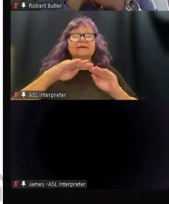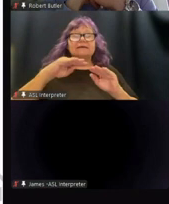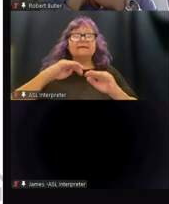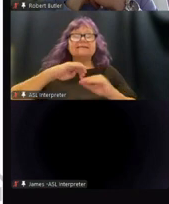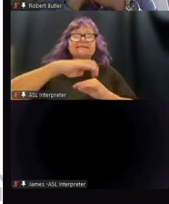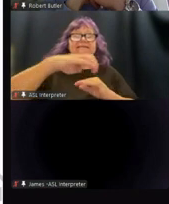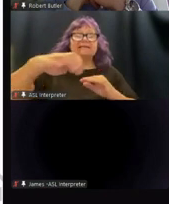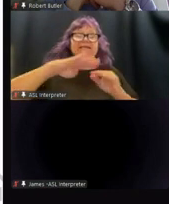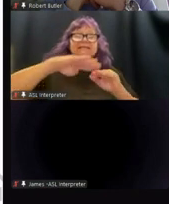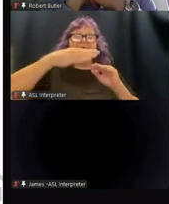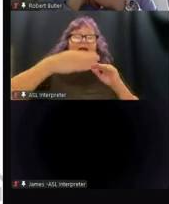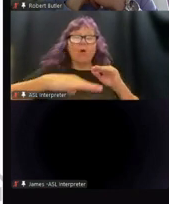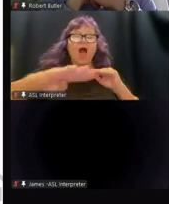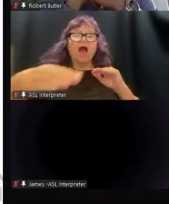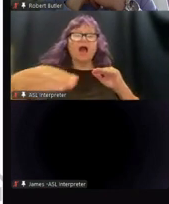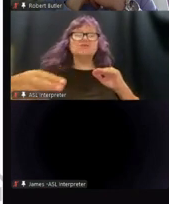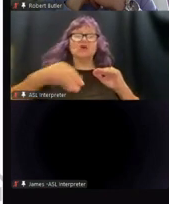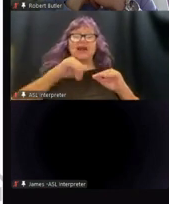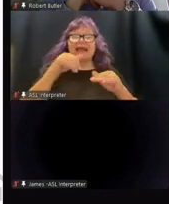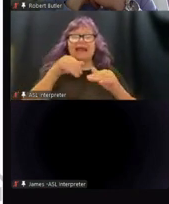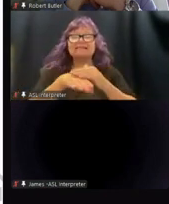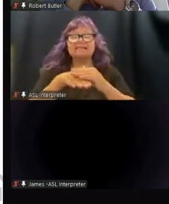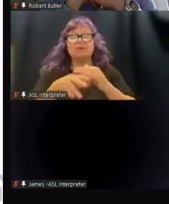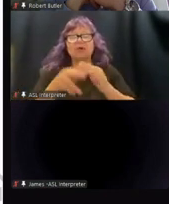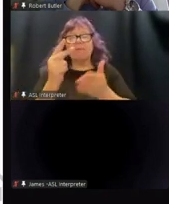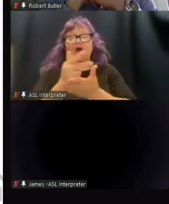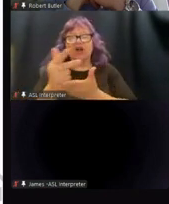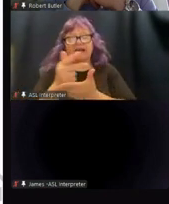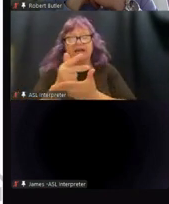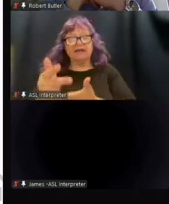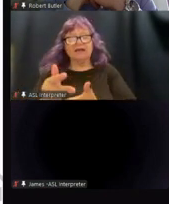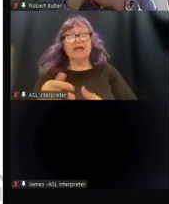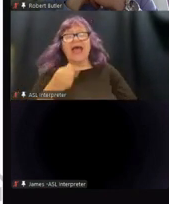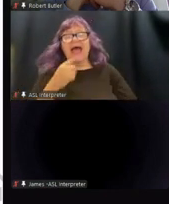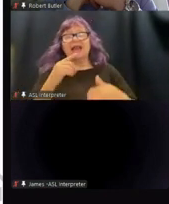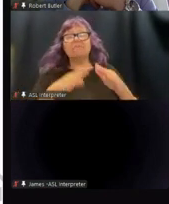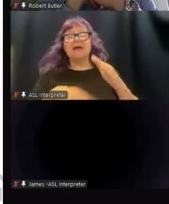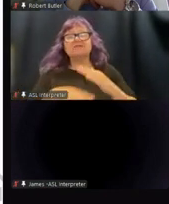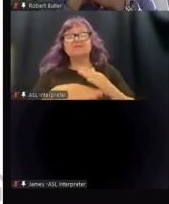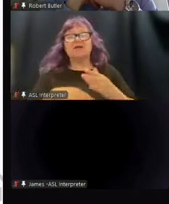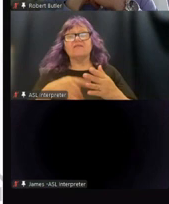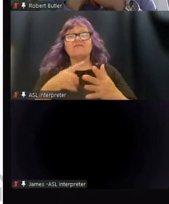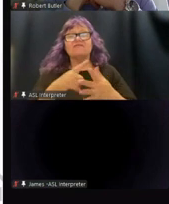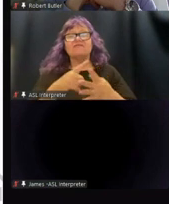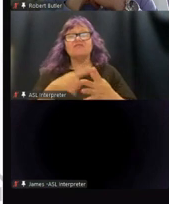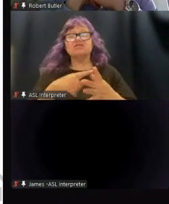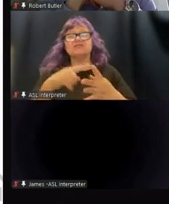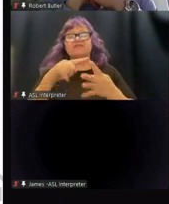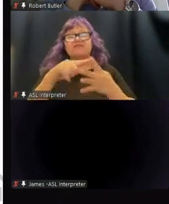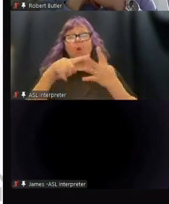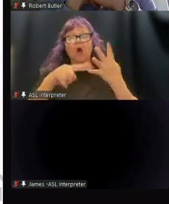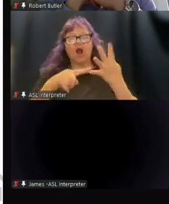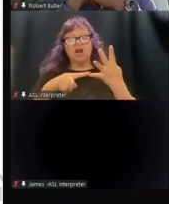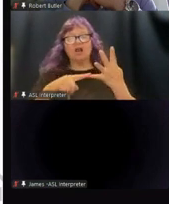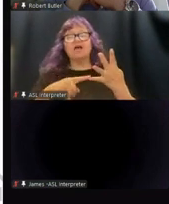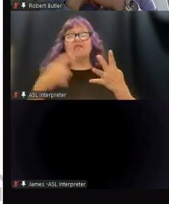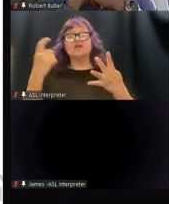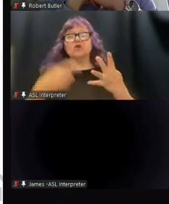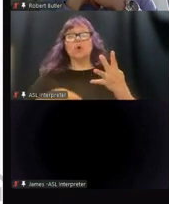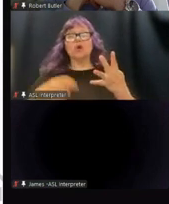parking spaces. And based on the first 4 stations we're working on, the total cost